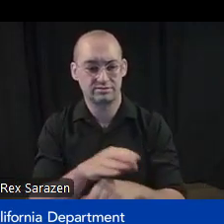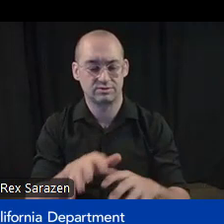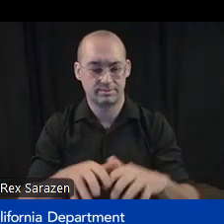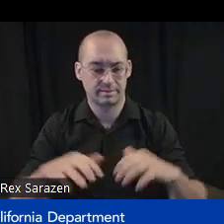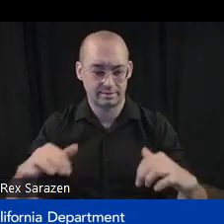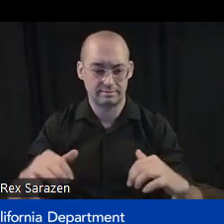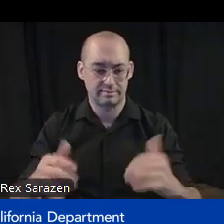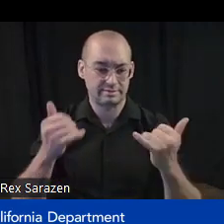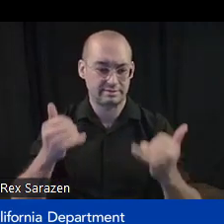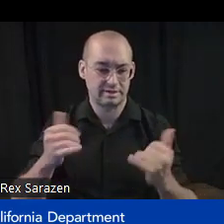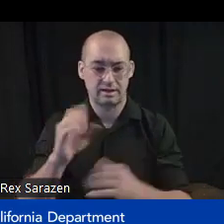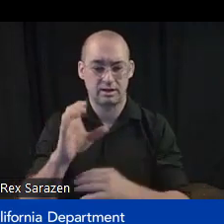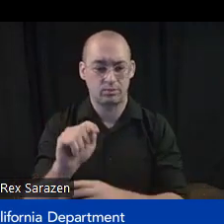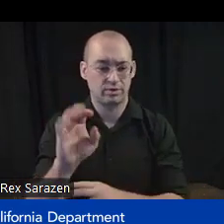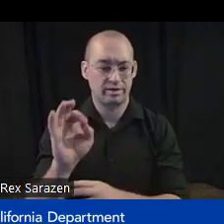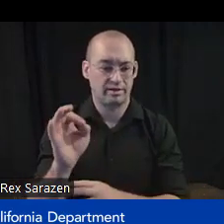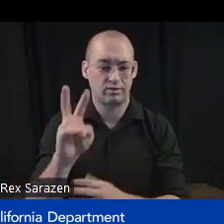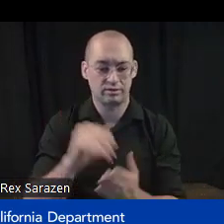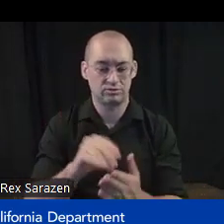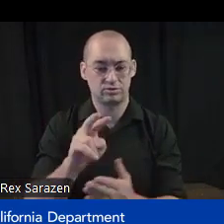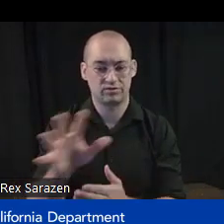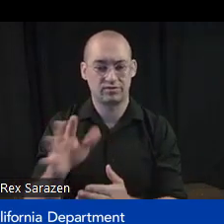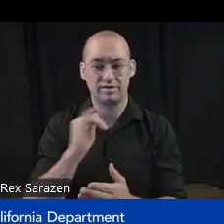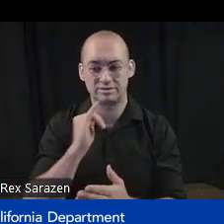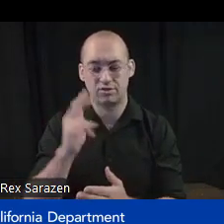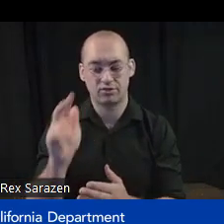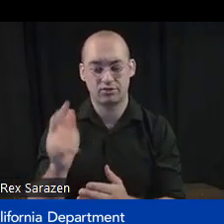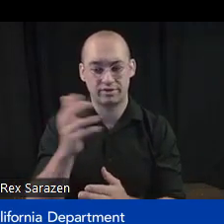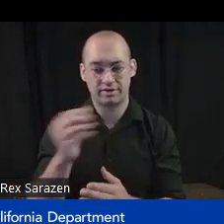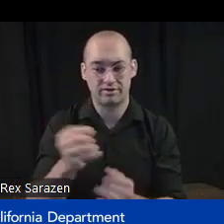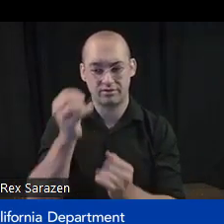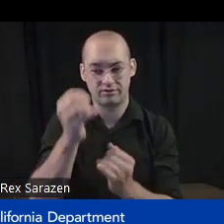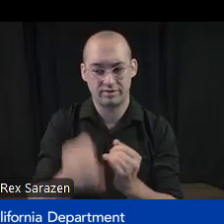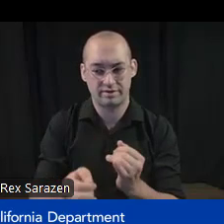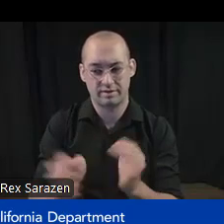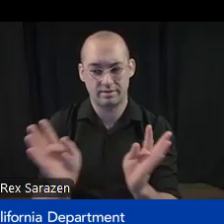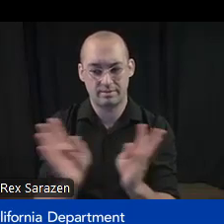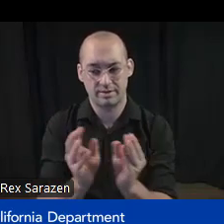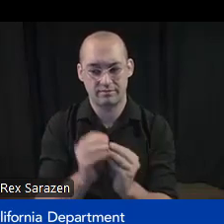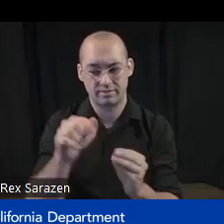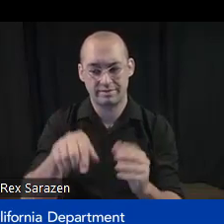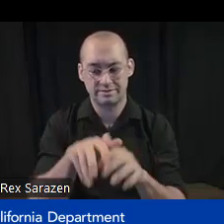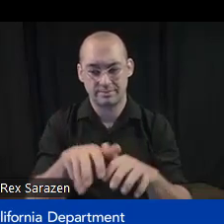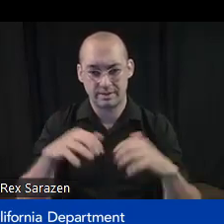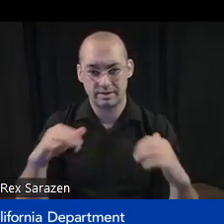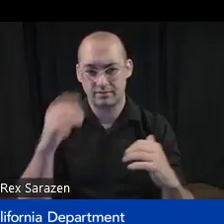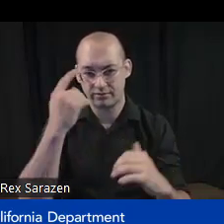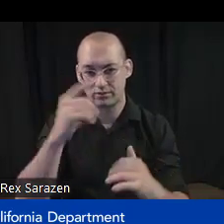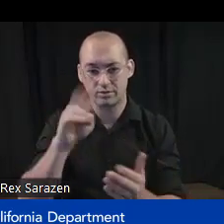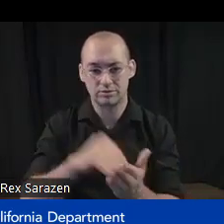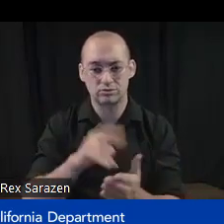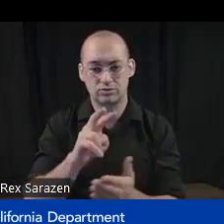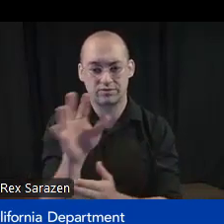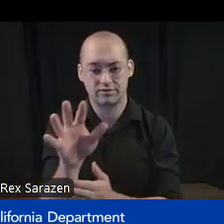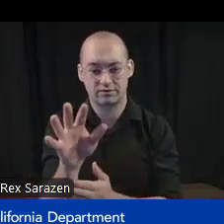9th, 2025, and this is the third and final meeting of this committee for 2025. So